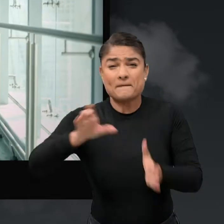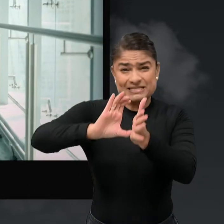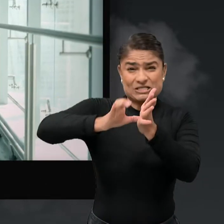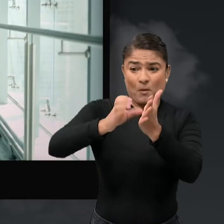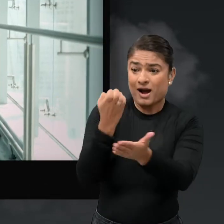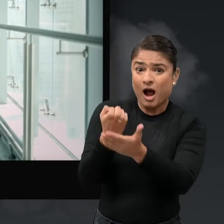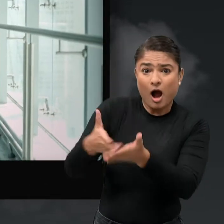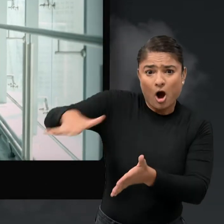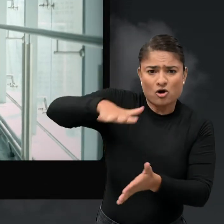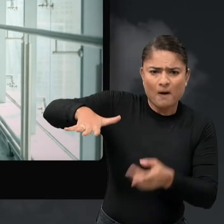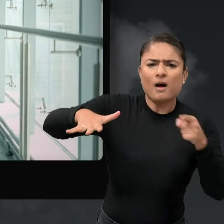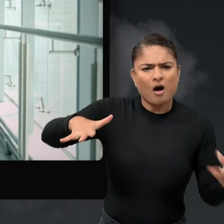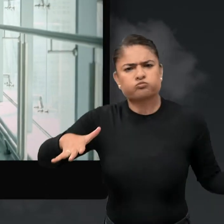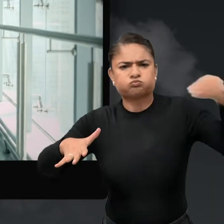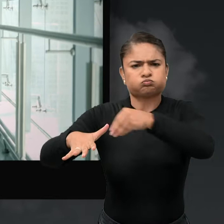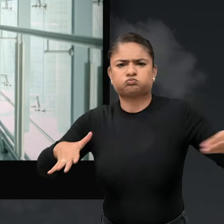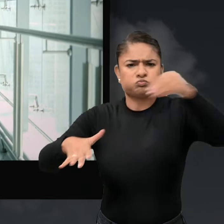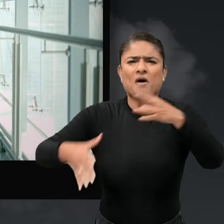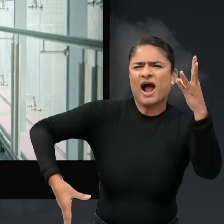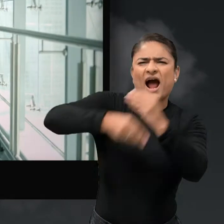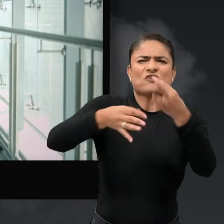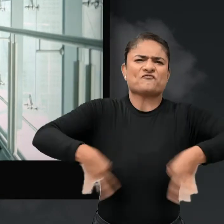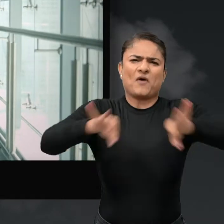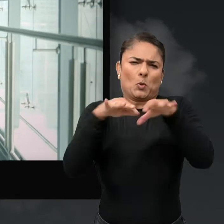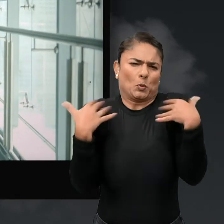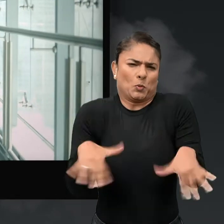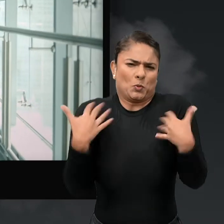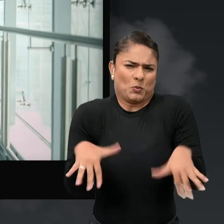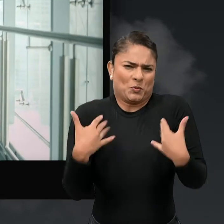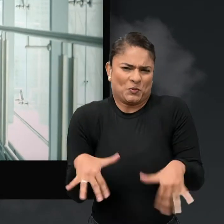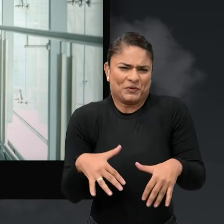that says people with a disability in our economy have got a lot more value to bring